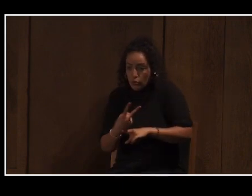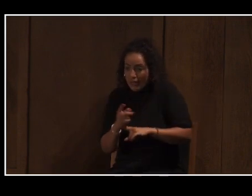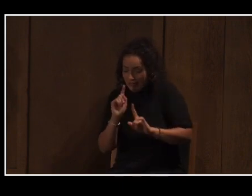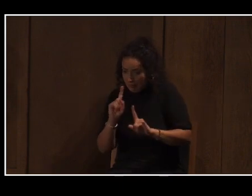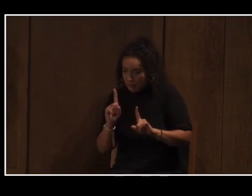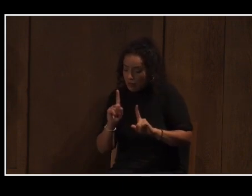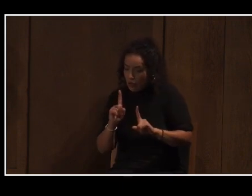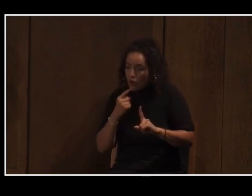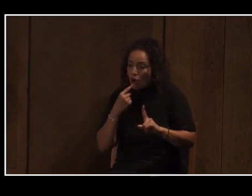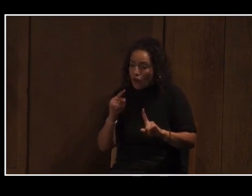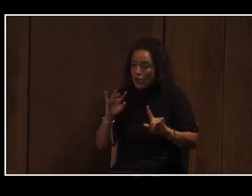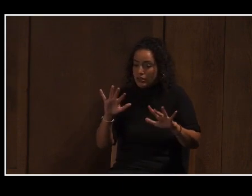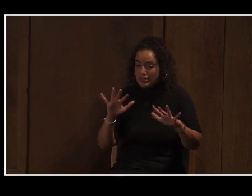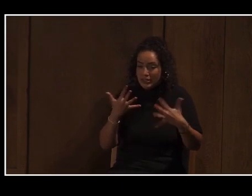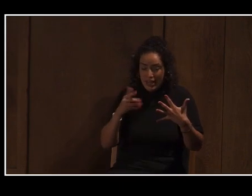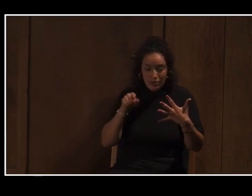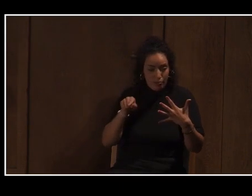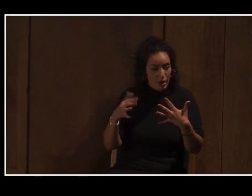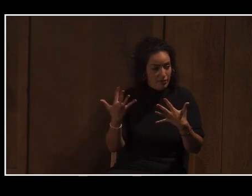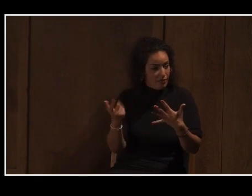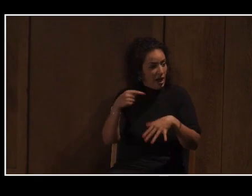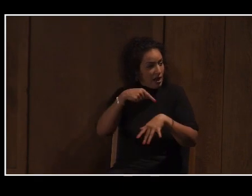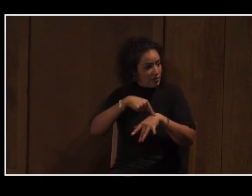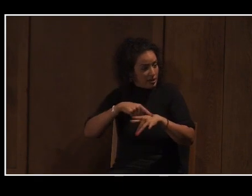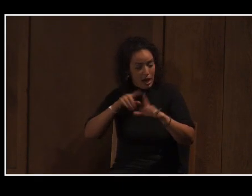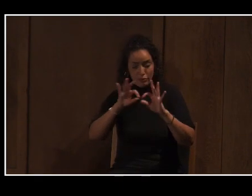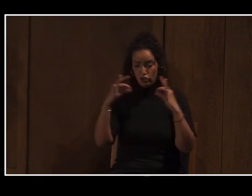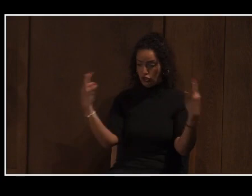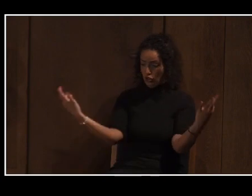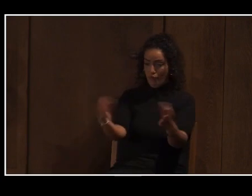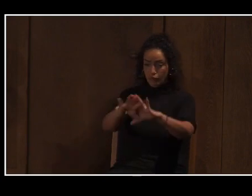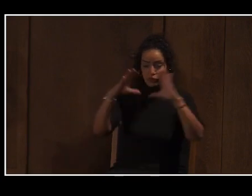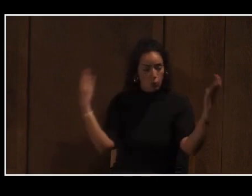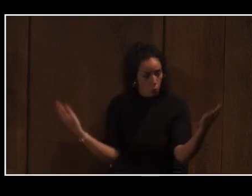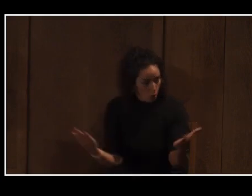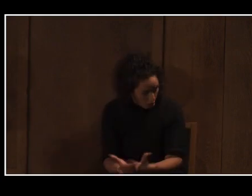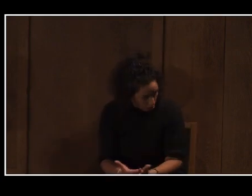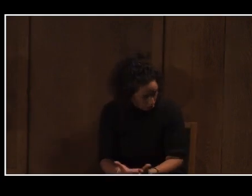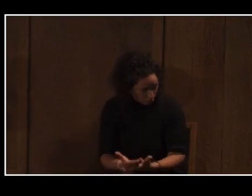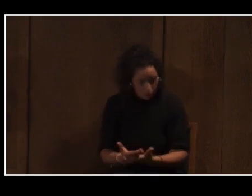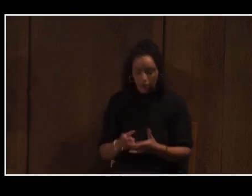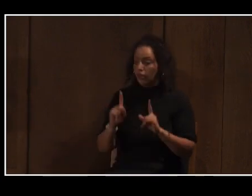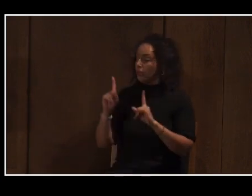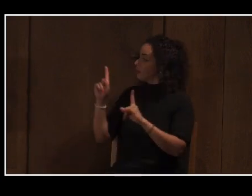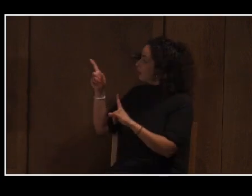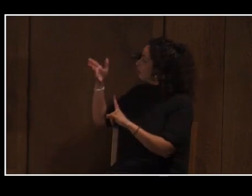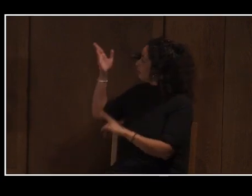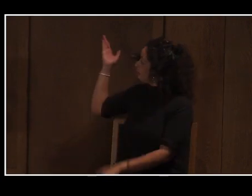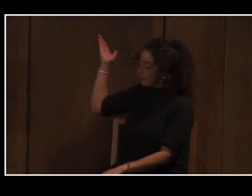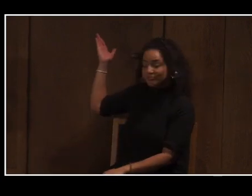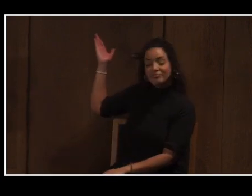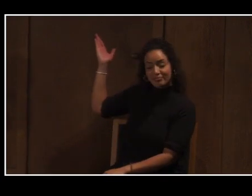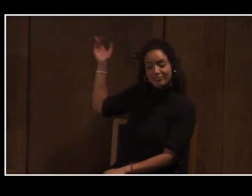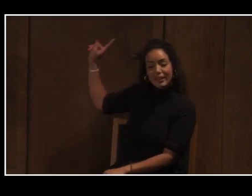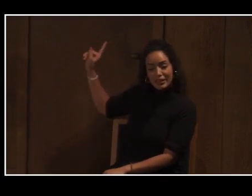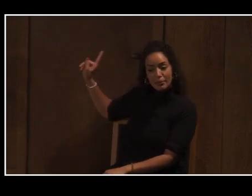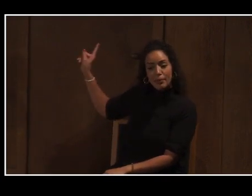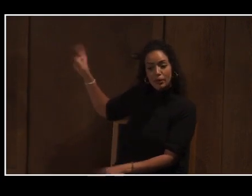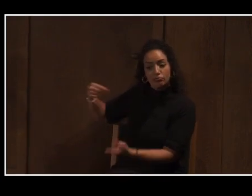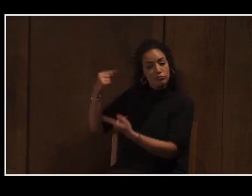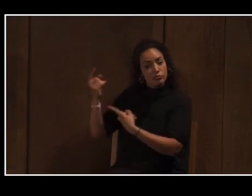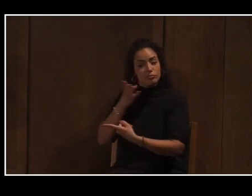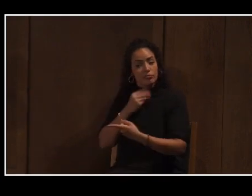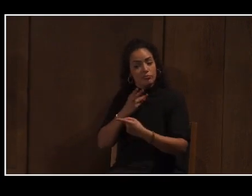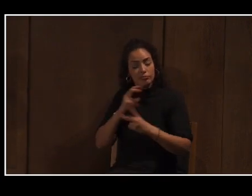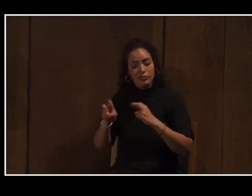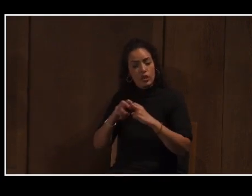the circumference of the Earth. And these are the people that helped us map it. These are the 100 winners. They're all users of the